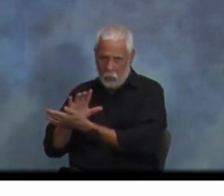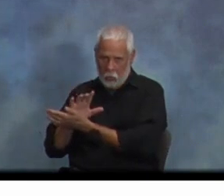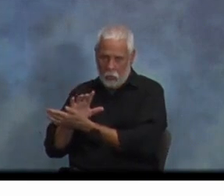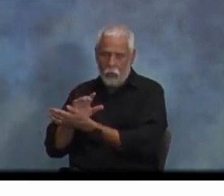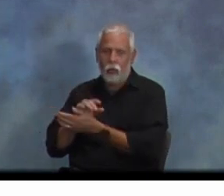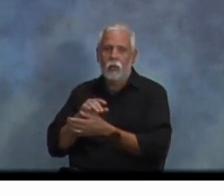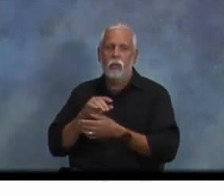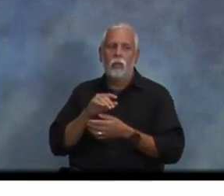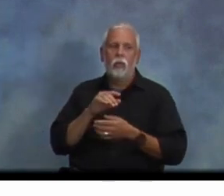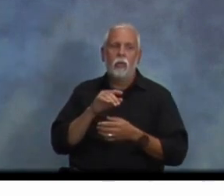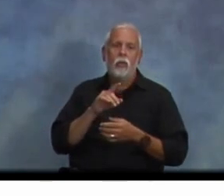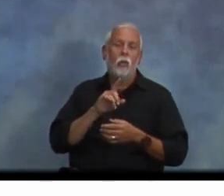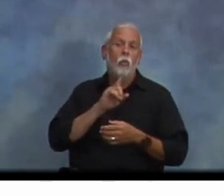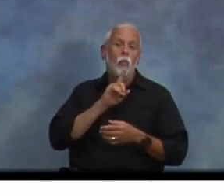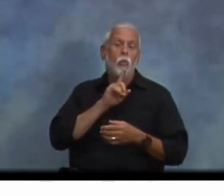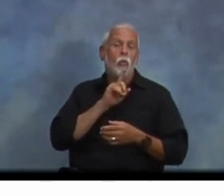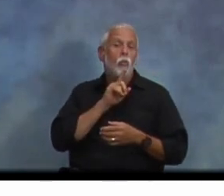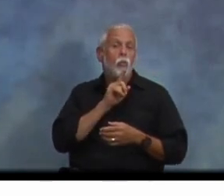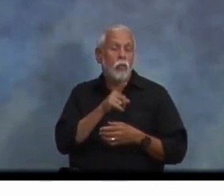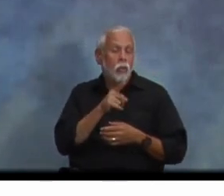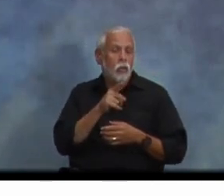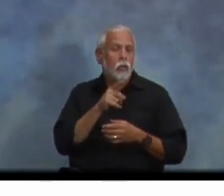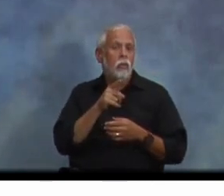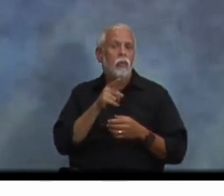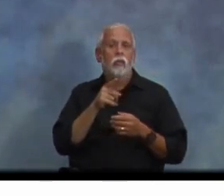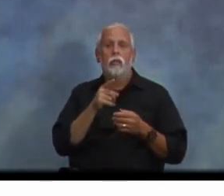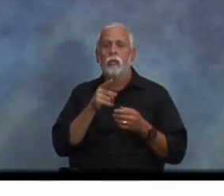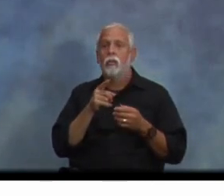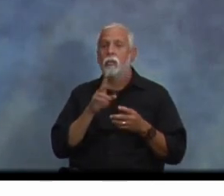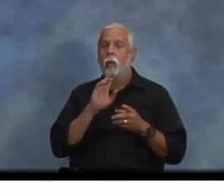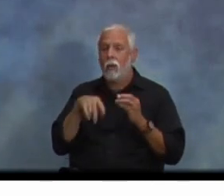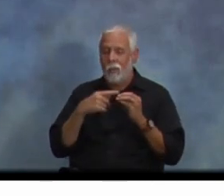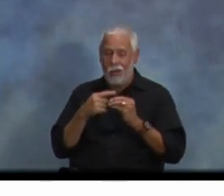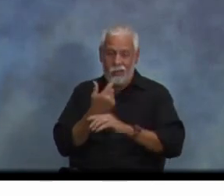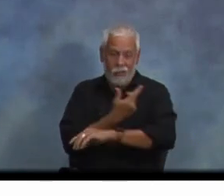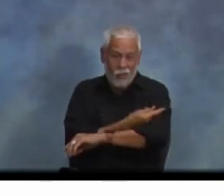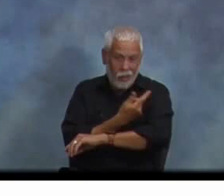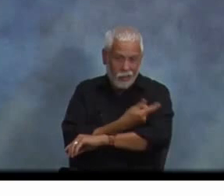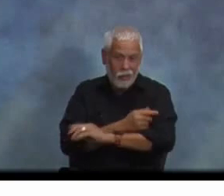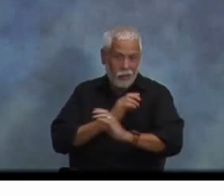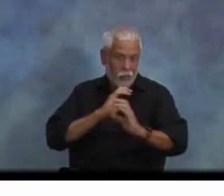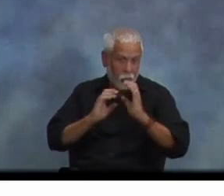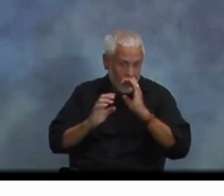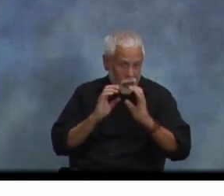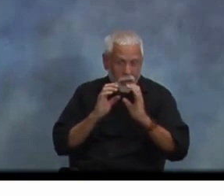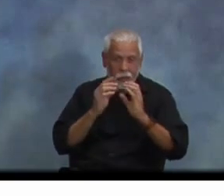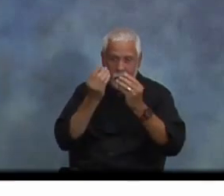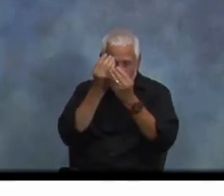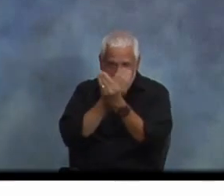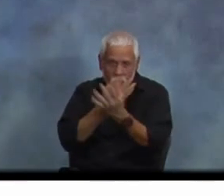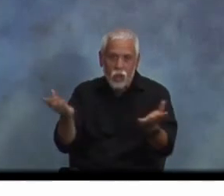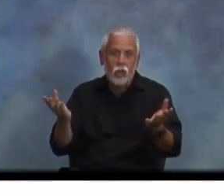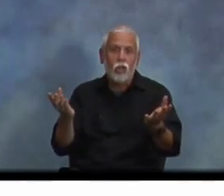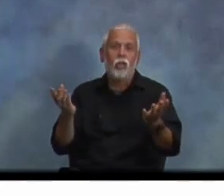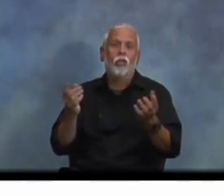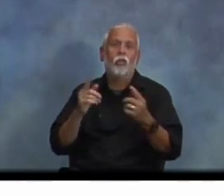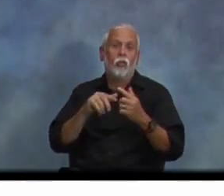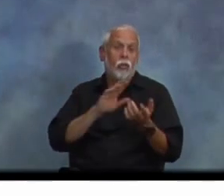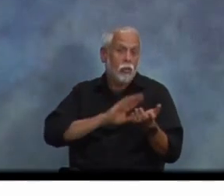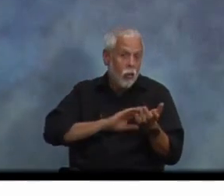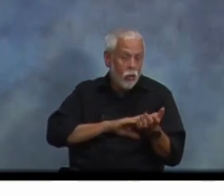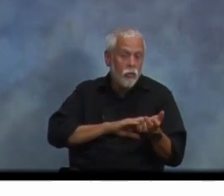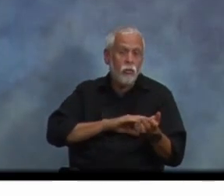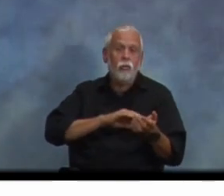And so really here, looking to, when we talk about vaccine communication and getting information out to our providers